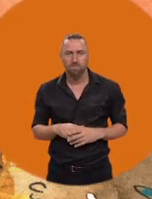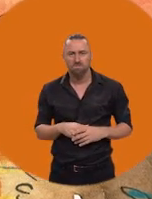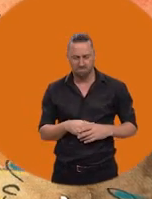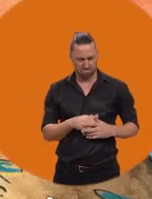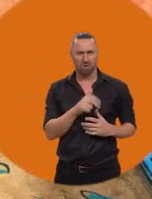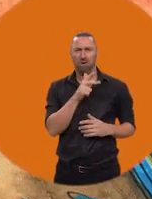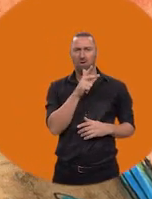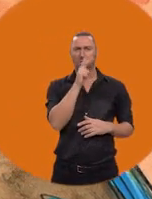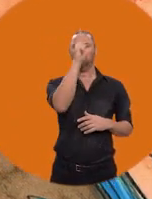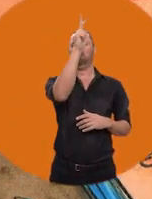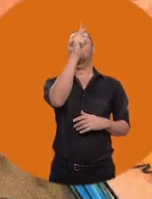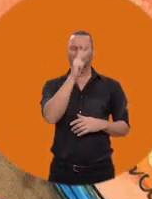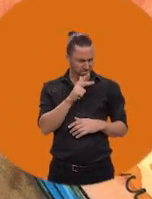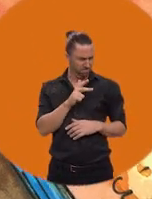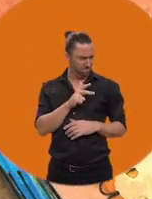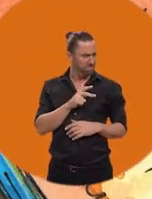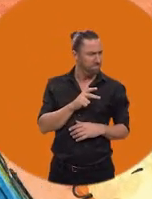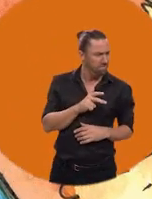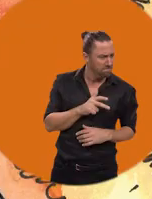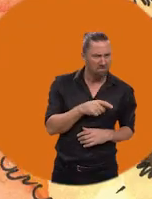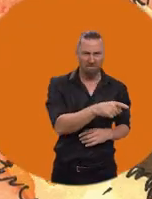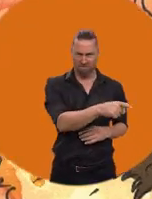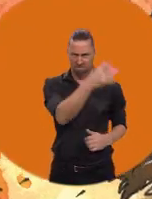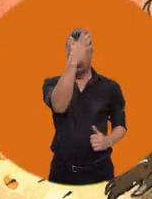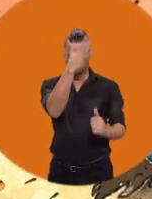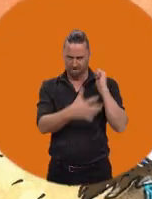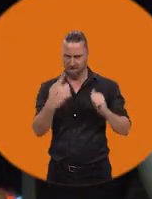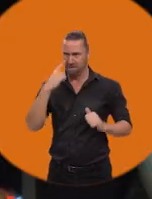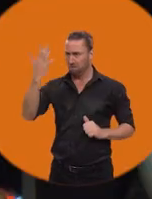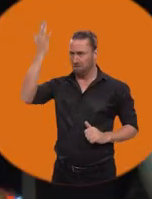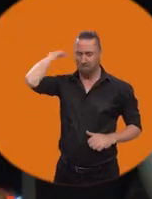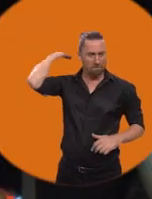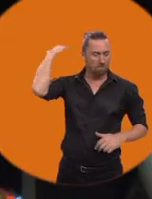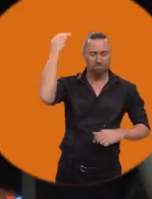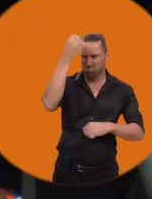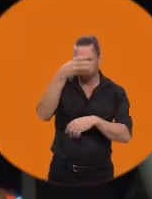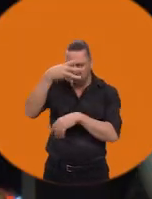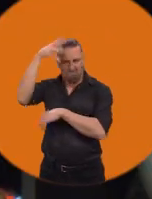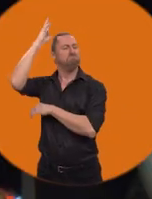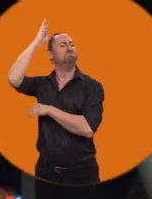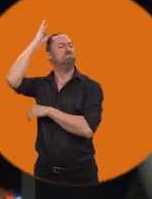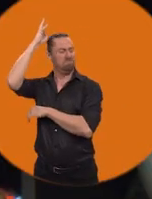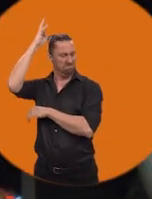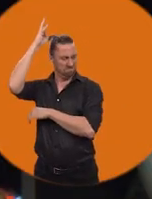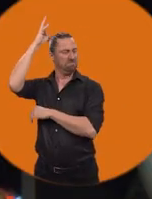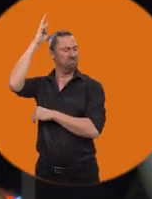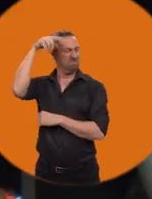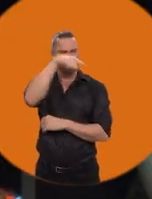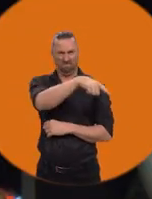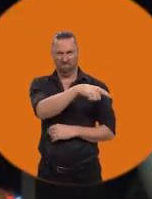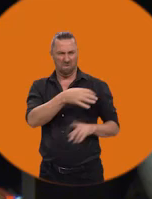It's barely been seen though, the kookaburra cried. And cockatoo said, I'm sure the last one has